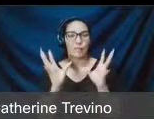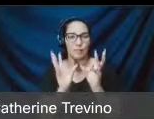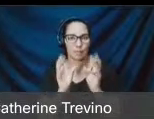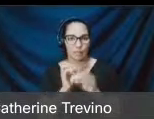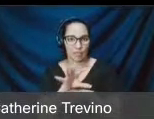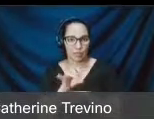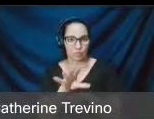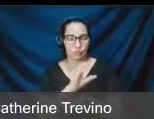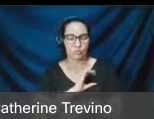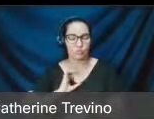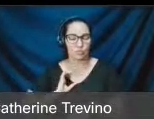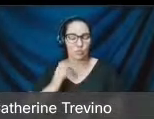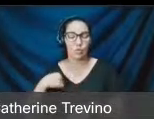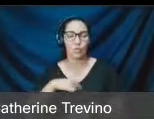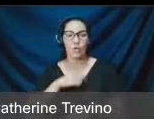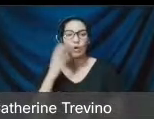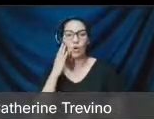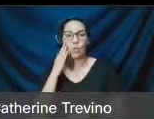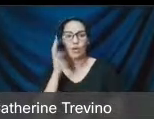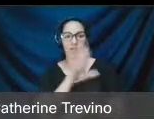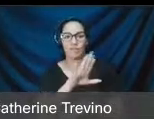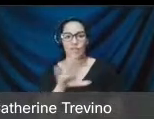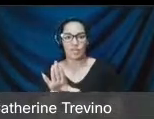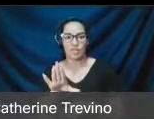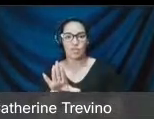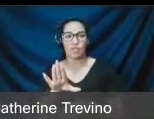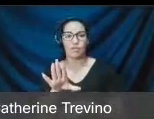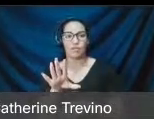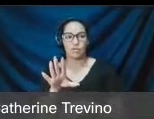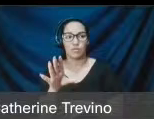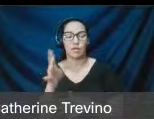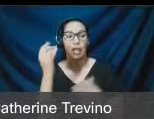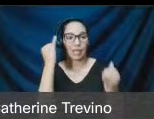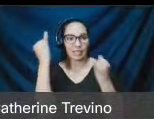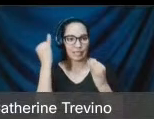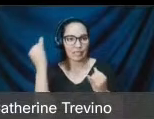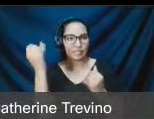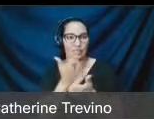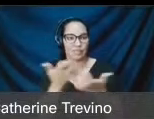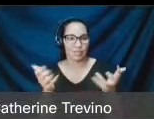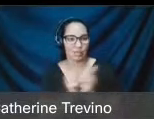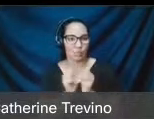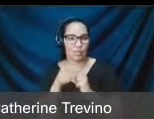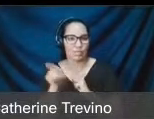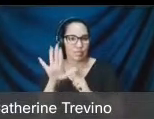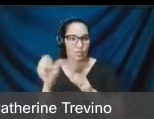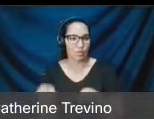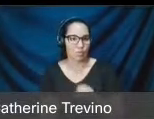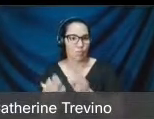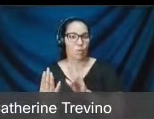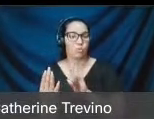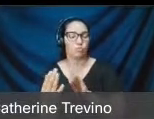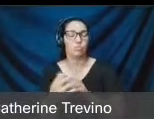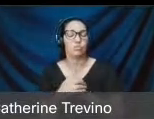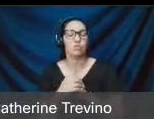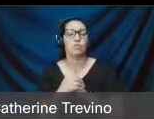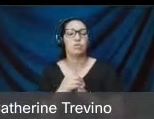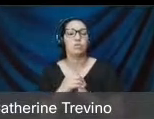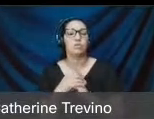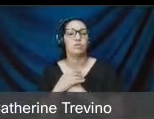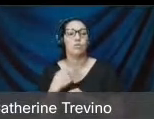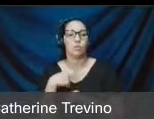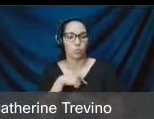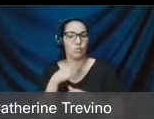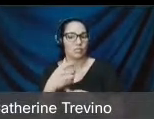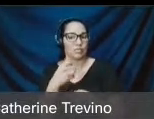aware of their apprehensions with this as well. And we did get